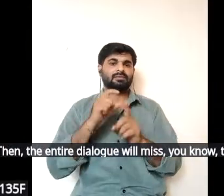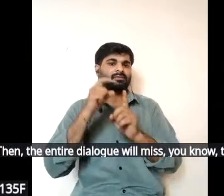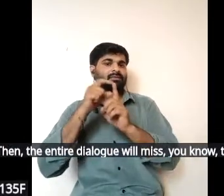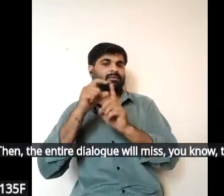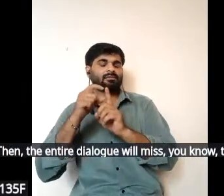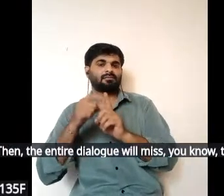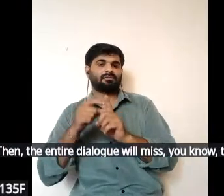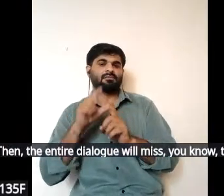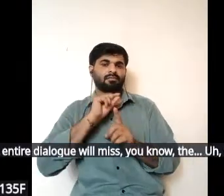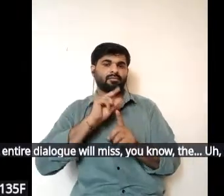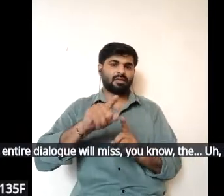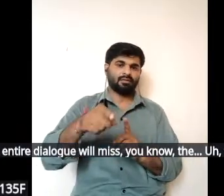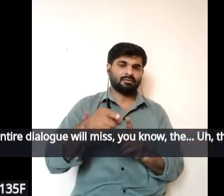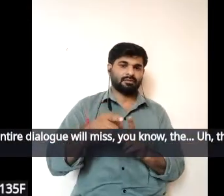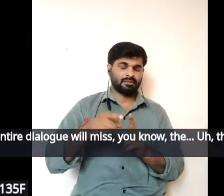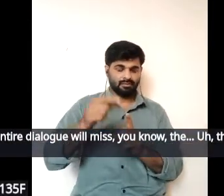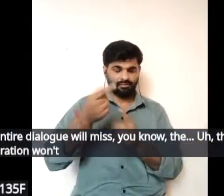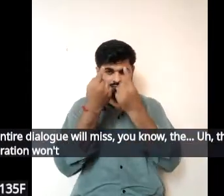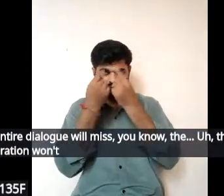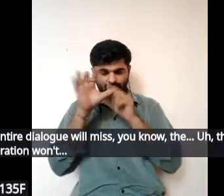the objective of self-enumeration